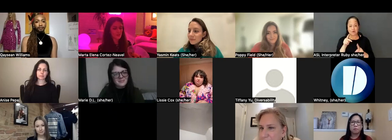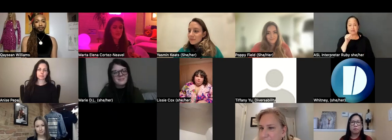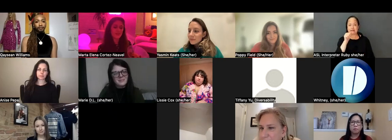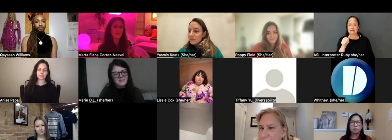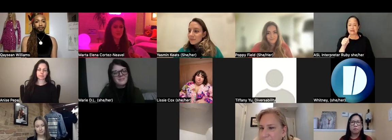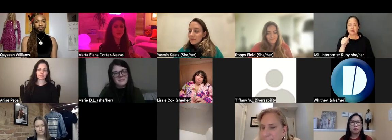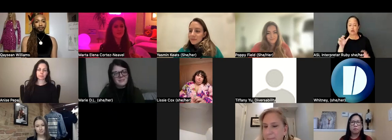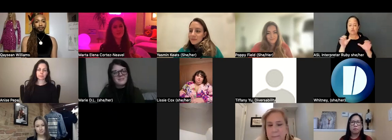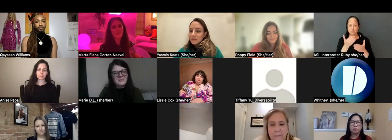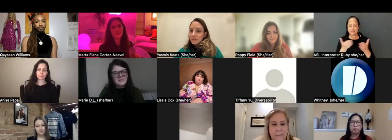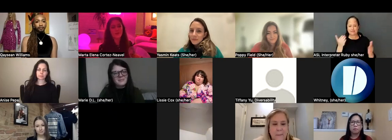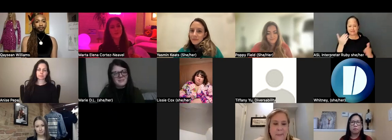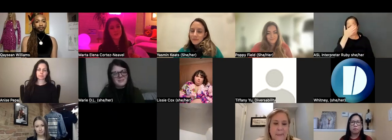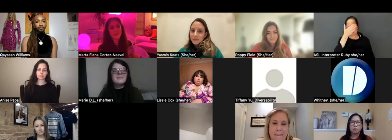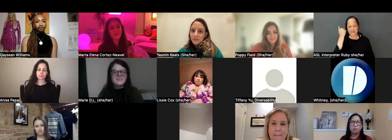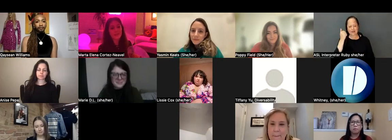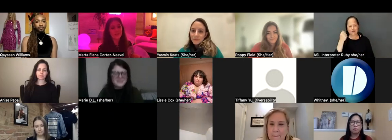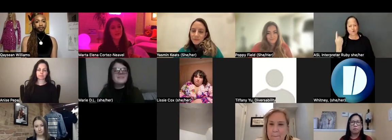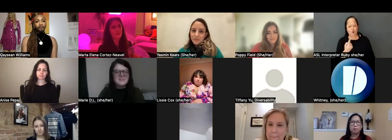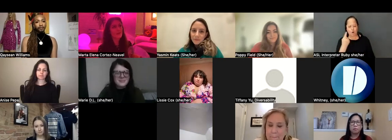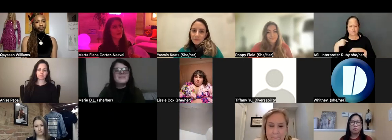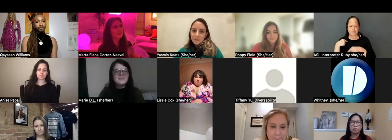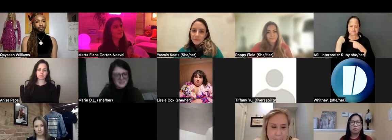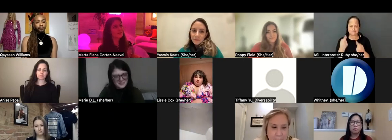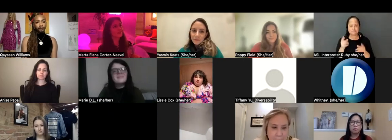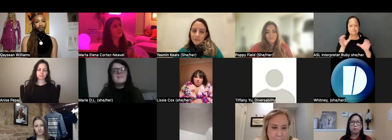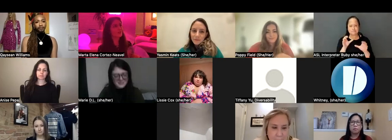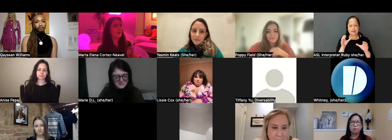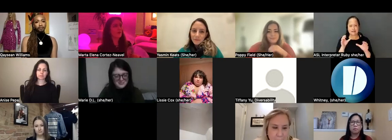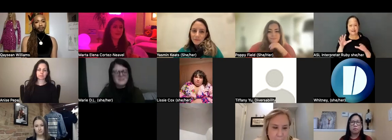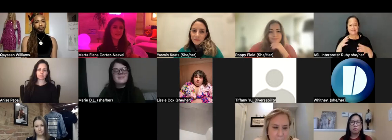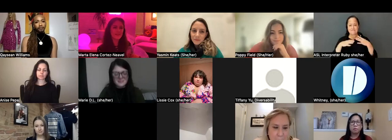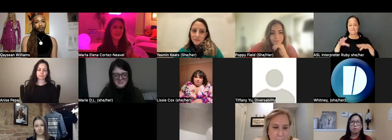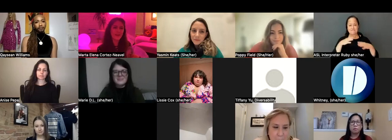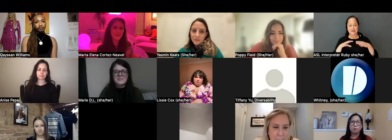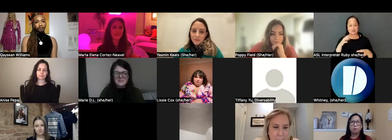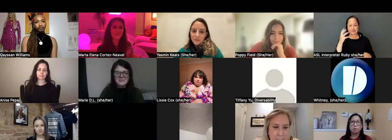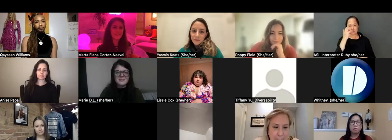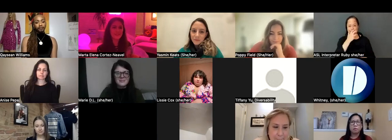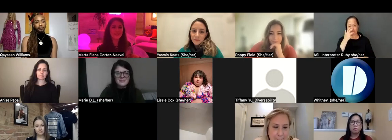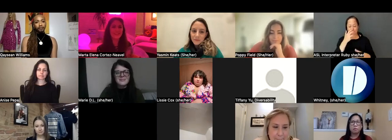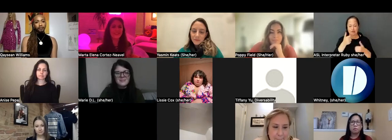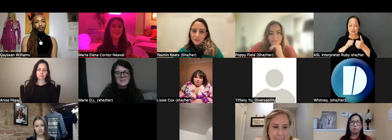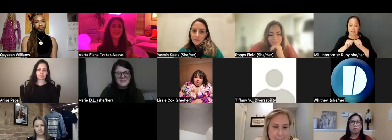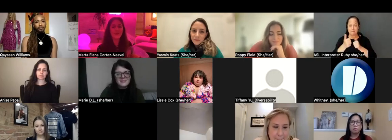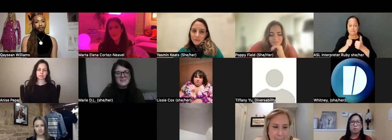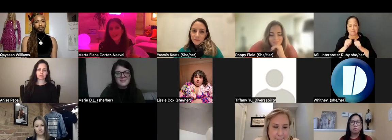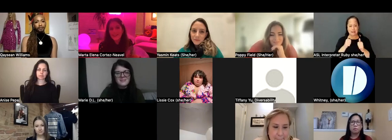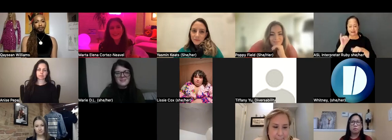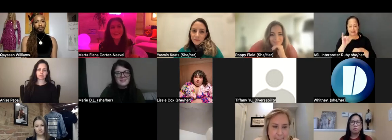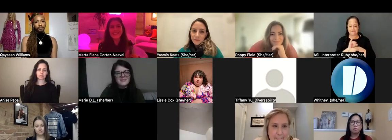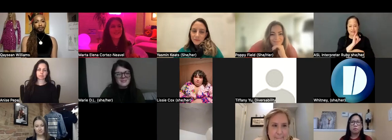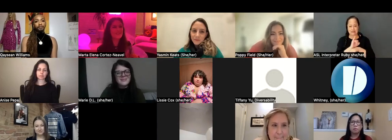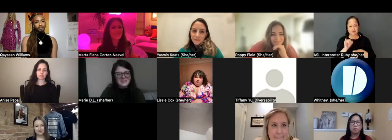not doing things just because it's the way they've always been done. So like with fashion, it's such a competitive, like cutthroat industry, and like,